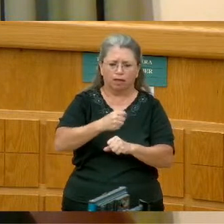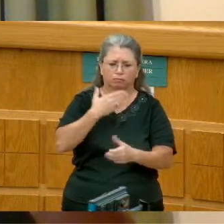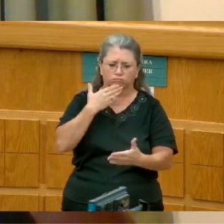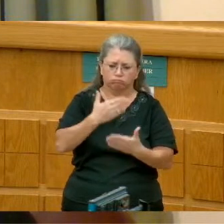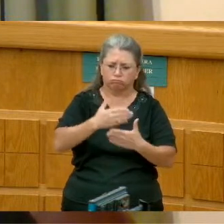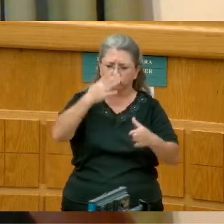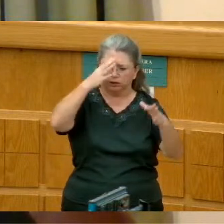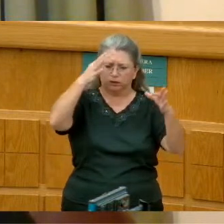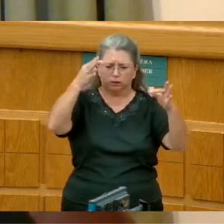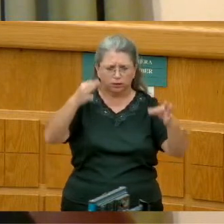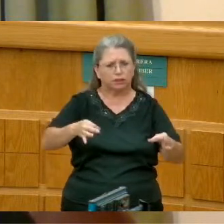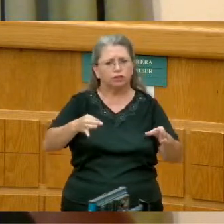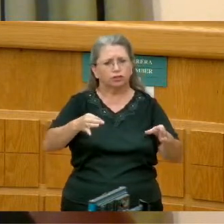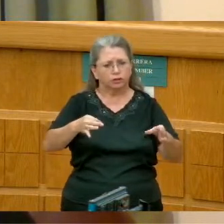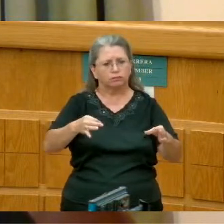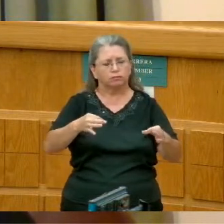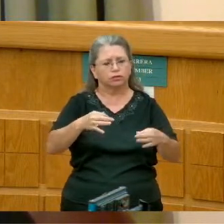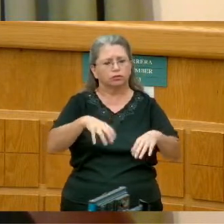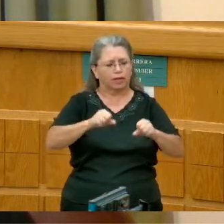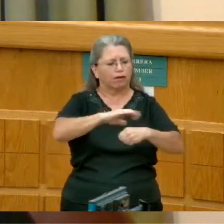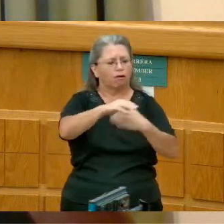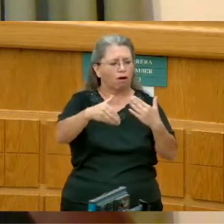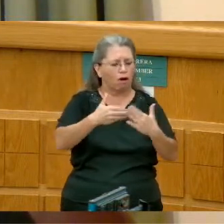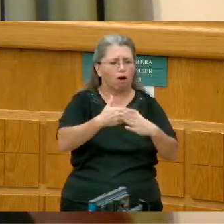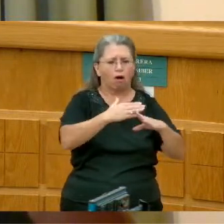precautionary measures to help reduce the spread.